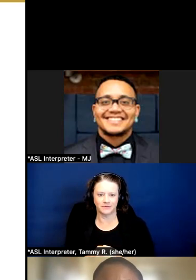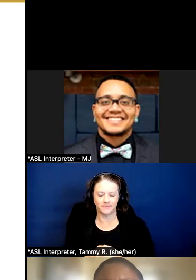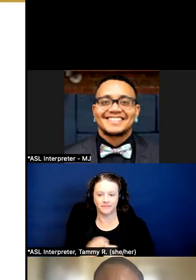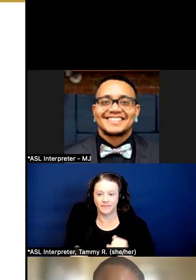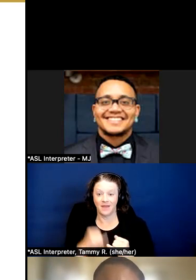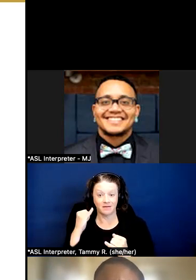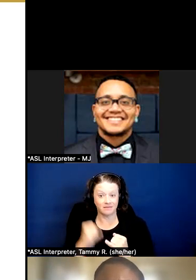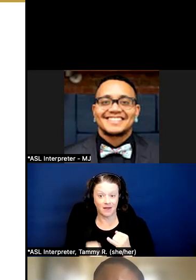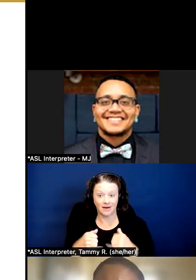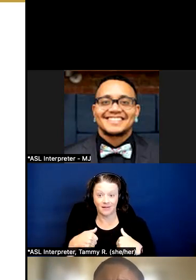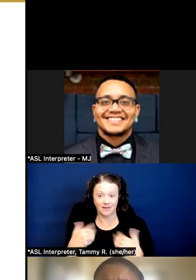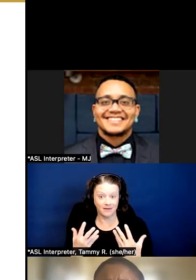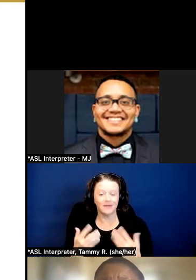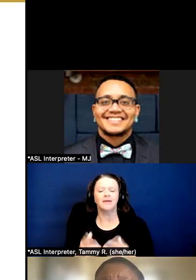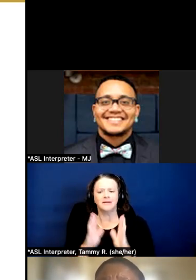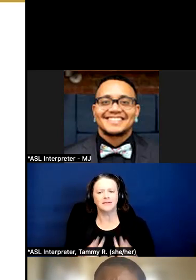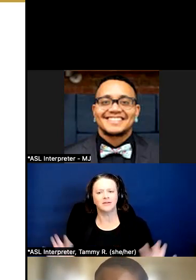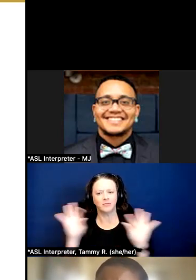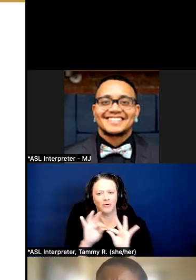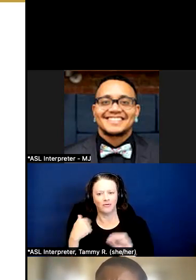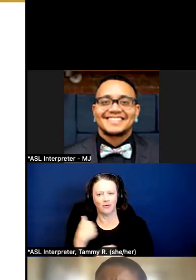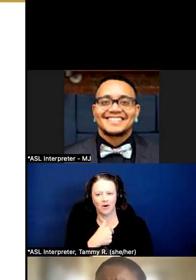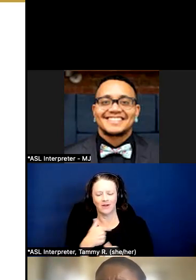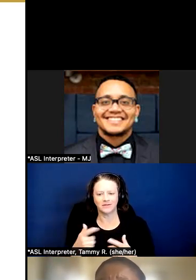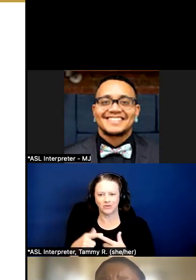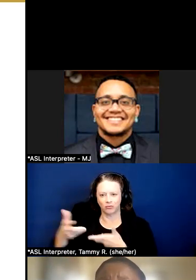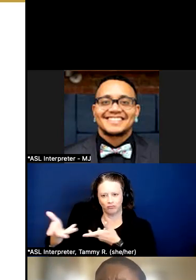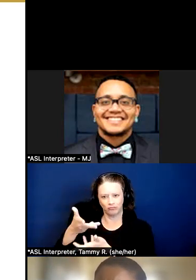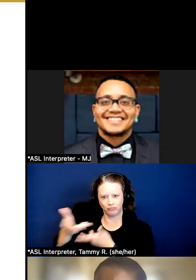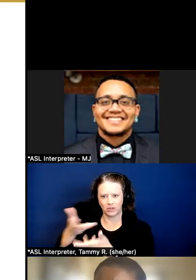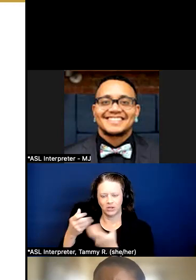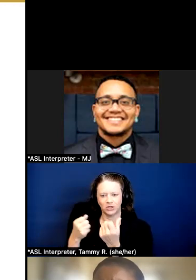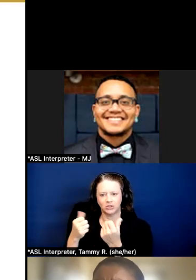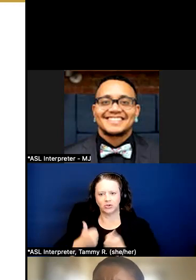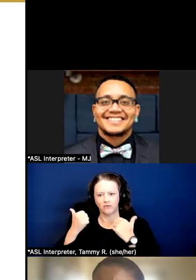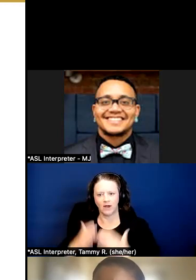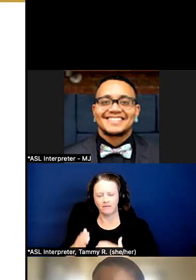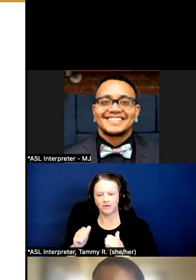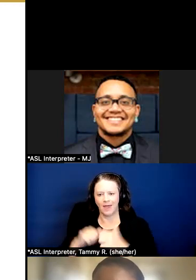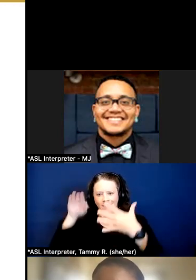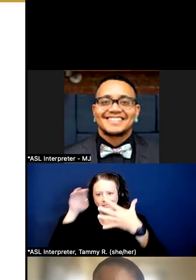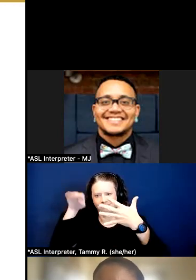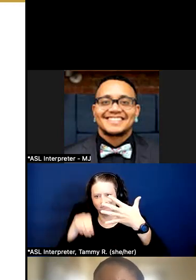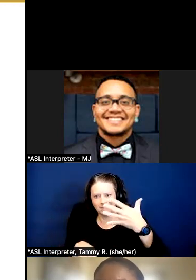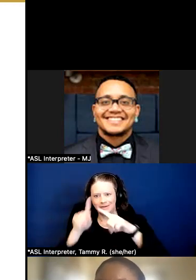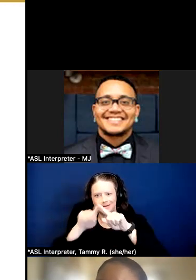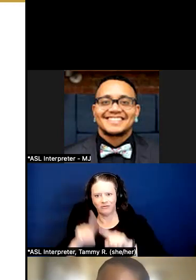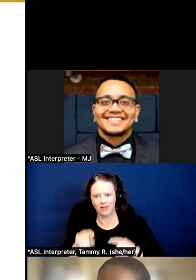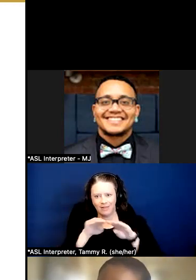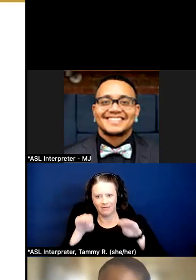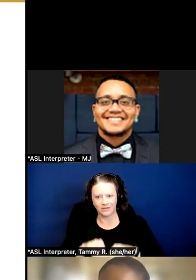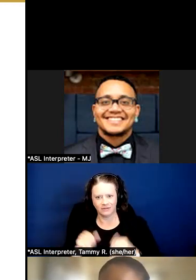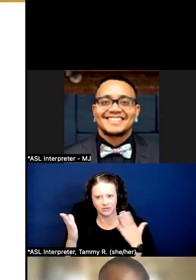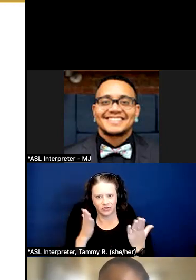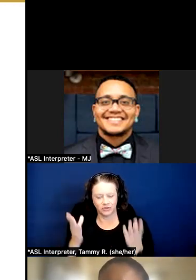Finally, it is important for us to engage survivors at all levels of service provision. In addition